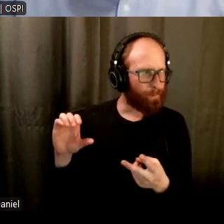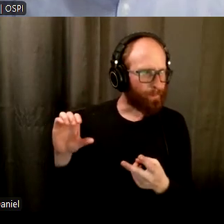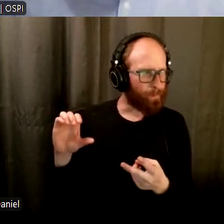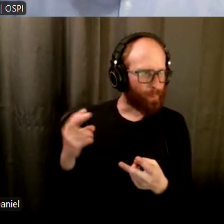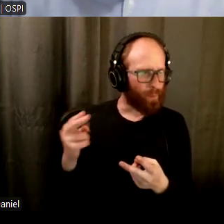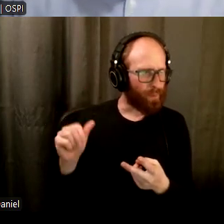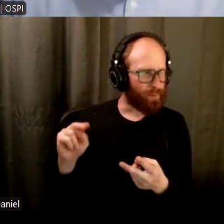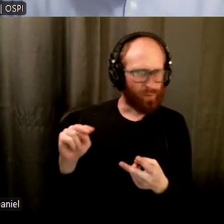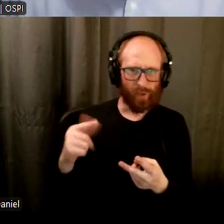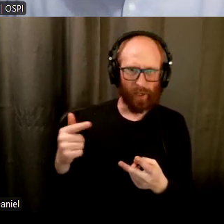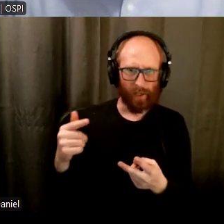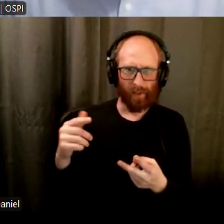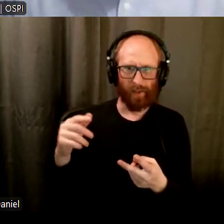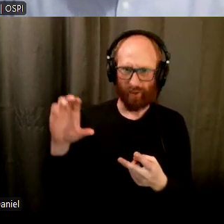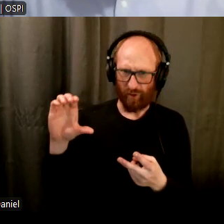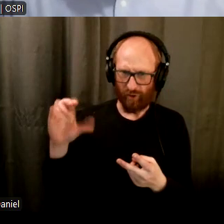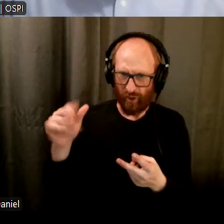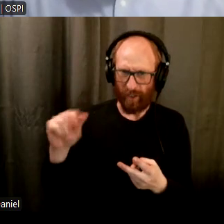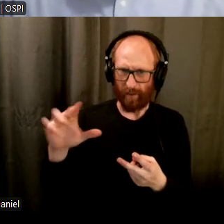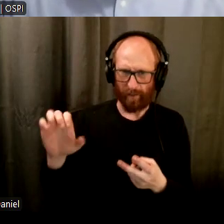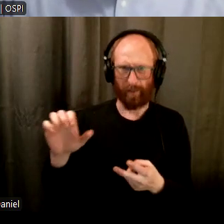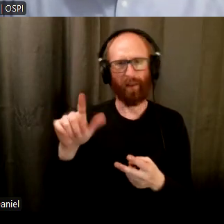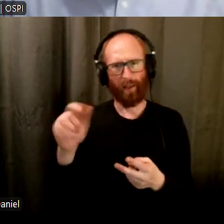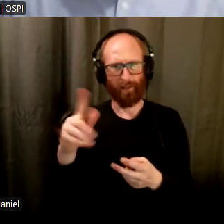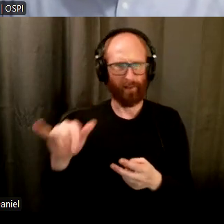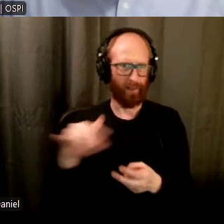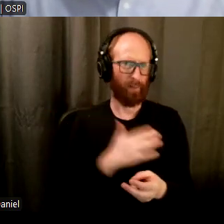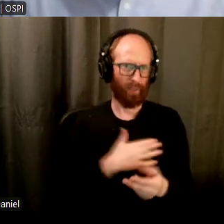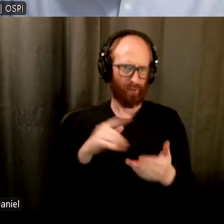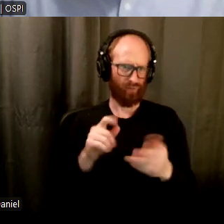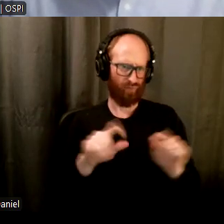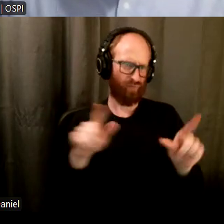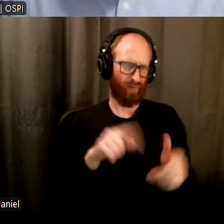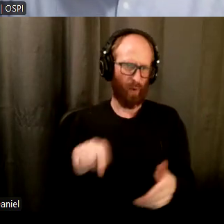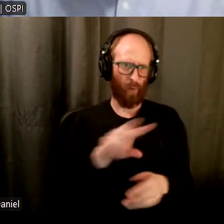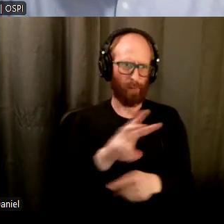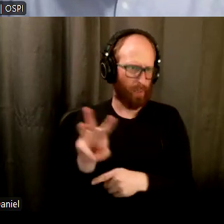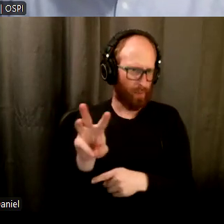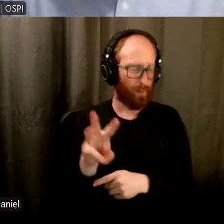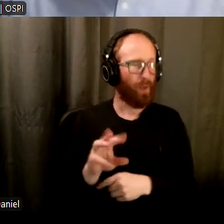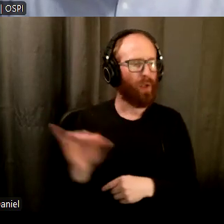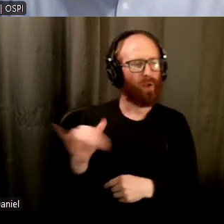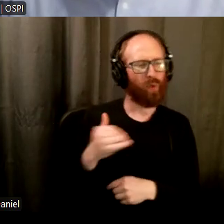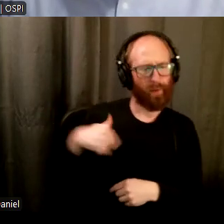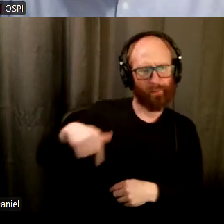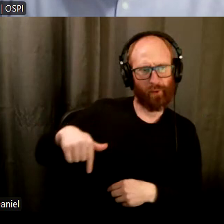work. So please check out their websites. And for this, there's also a QR code for this website, and you can